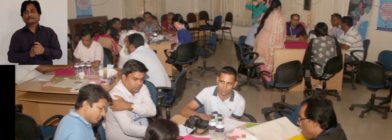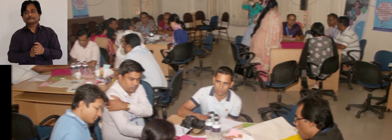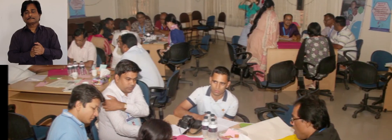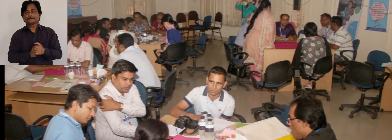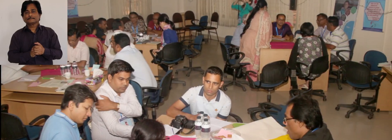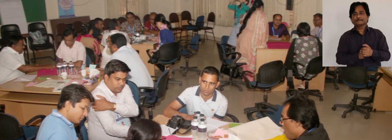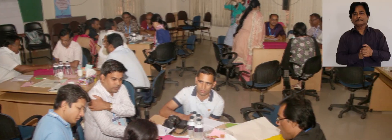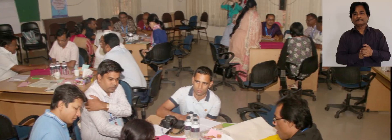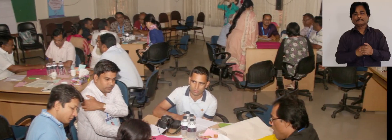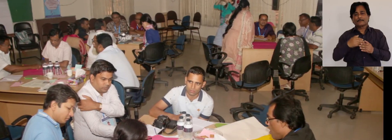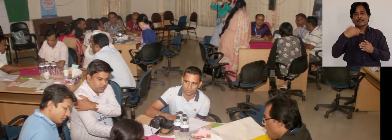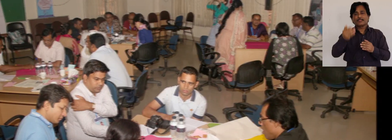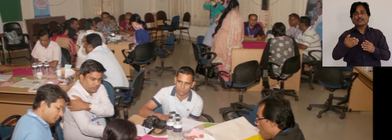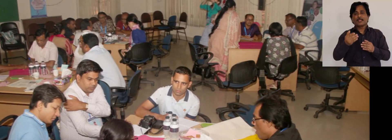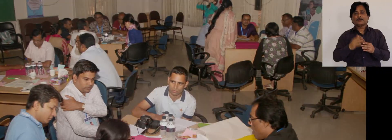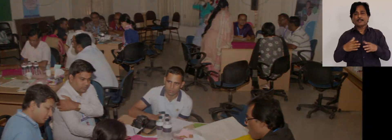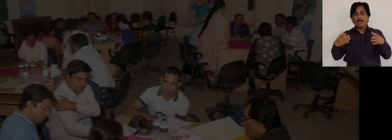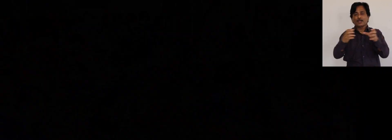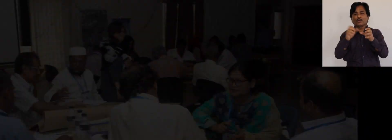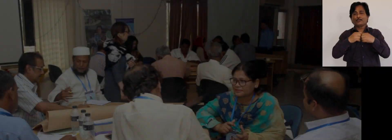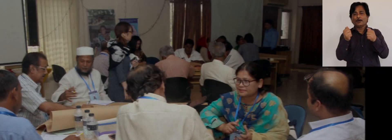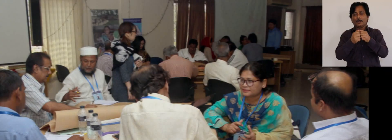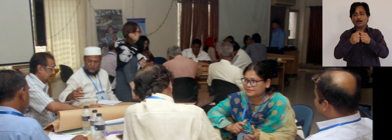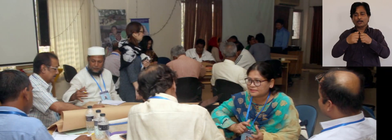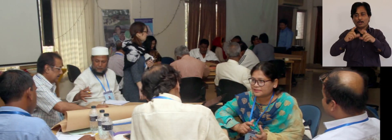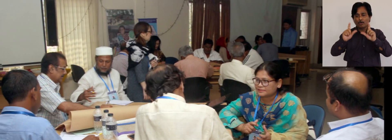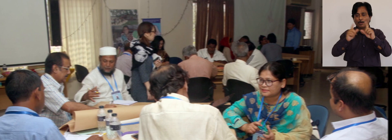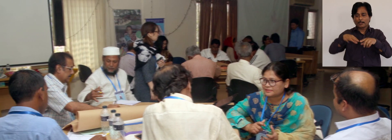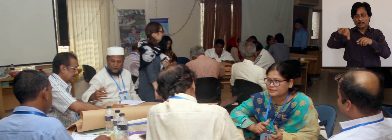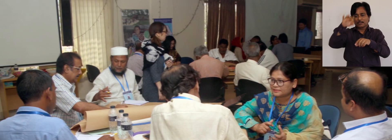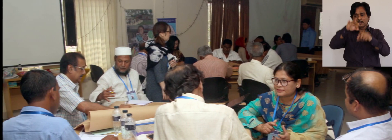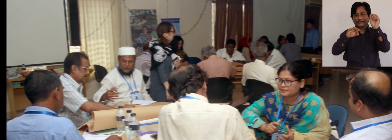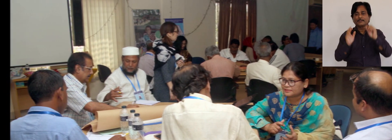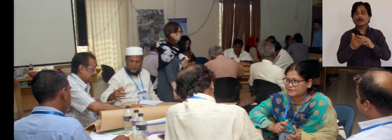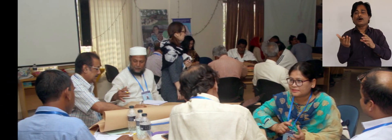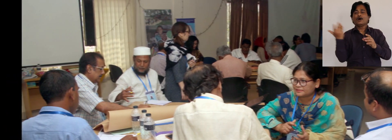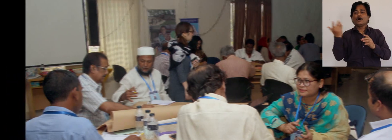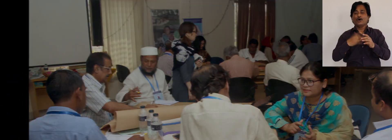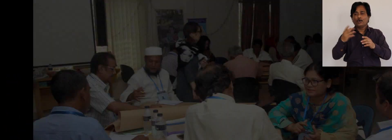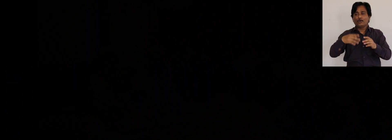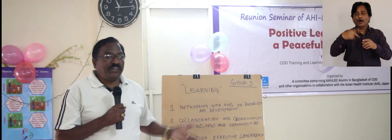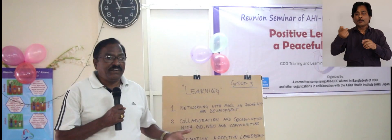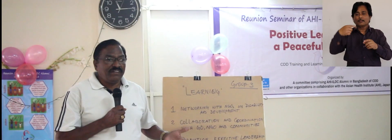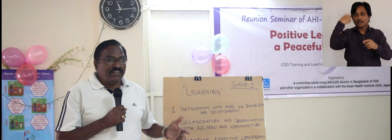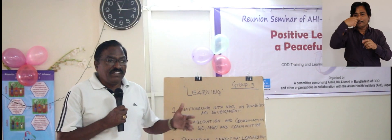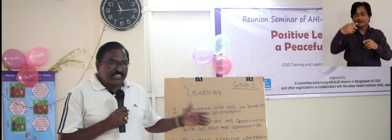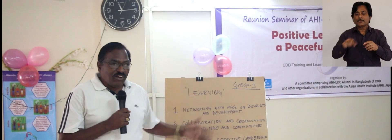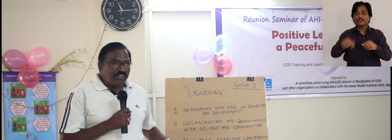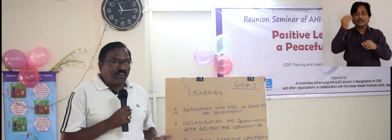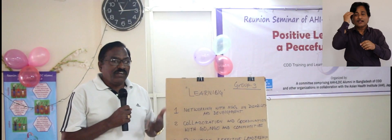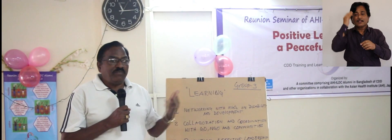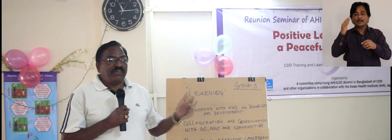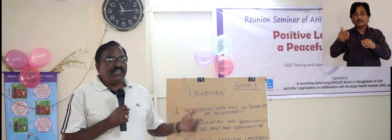Next, a group work was conducted to identify what participants have learned from the seminar by dividing them into 4 groups, and each